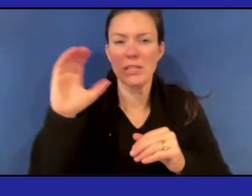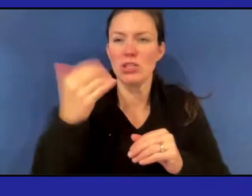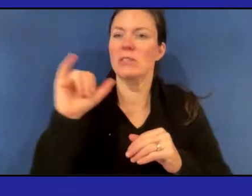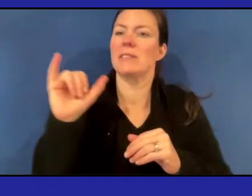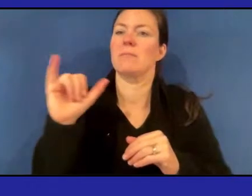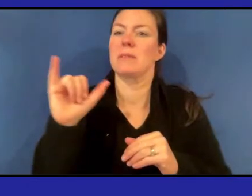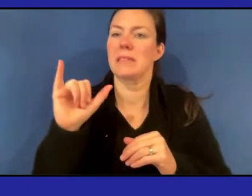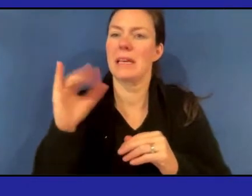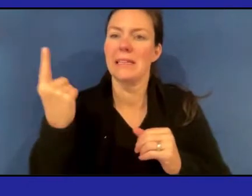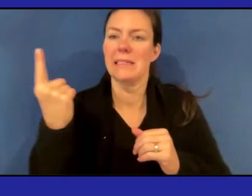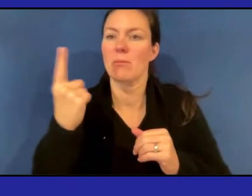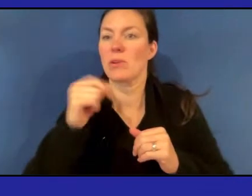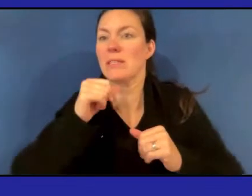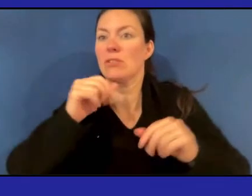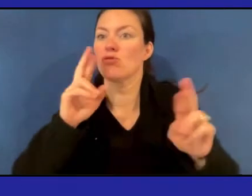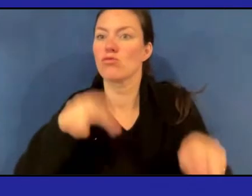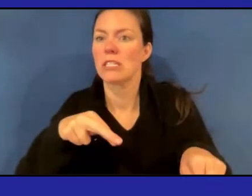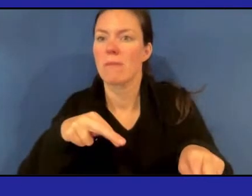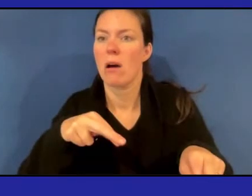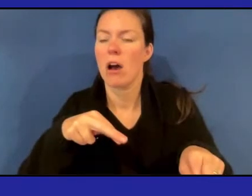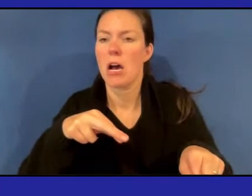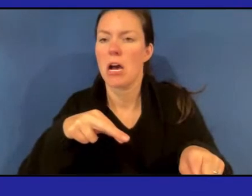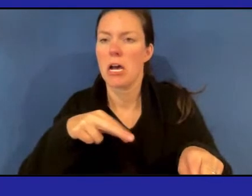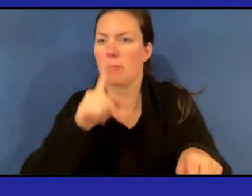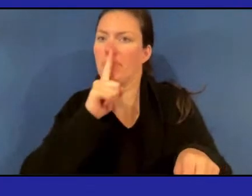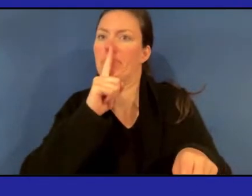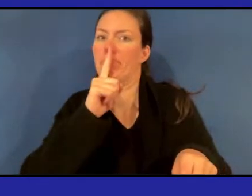respond, which is different than I'm in